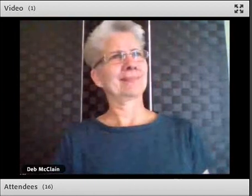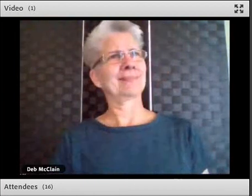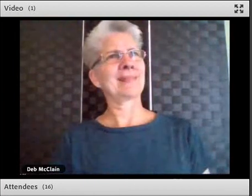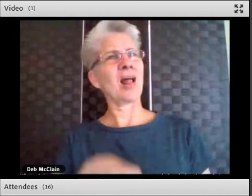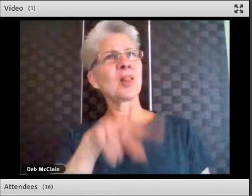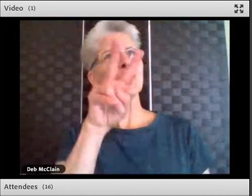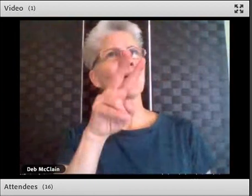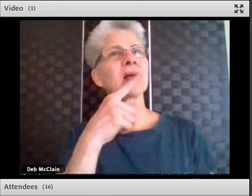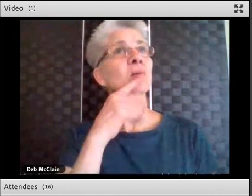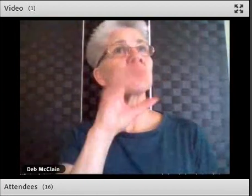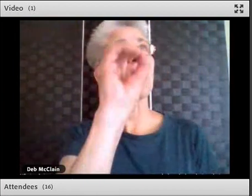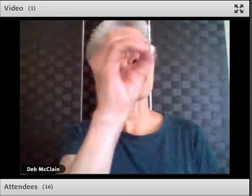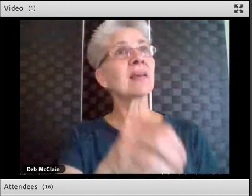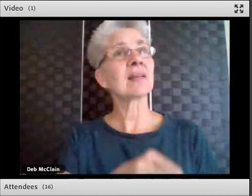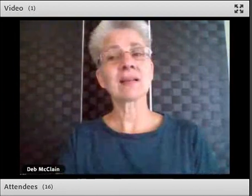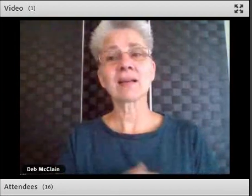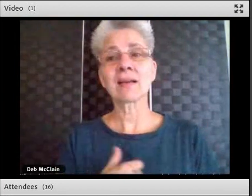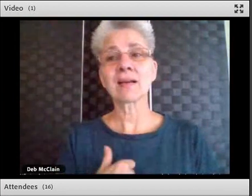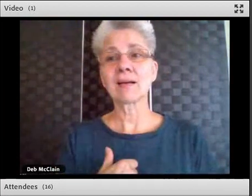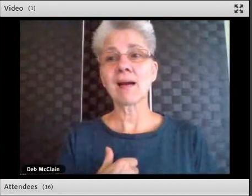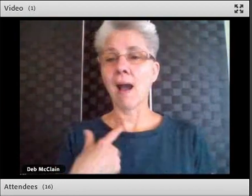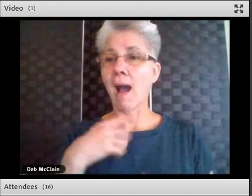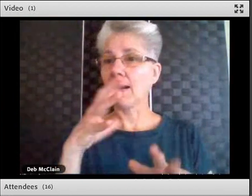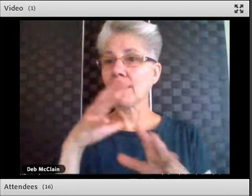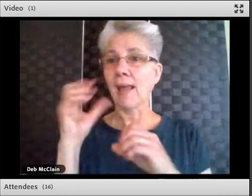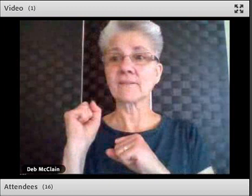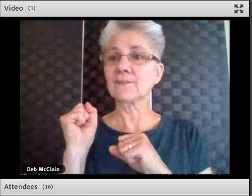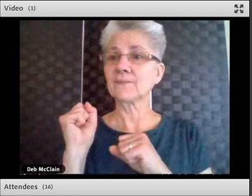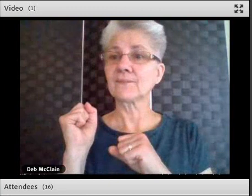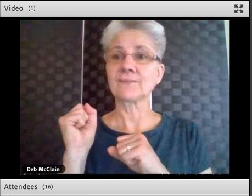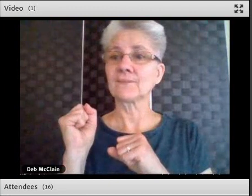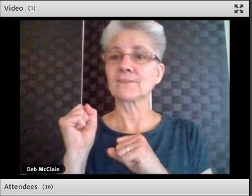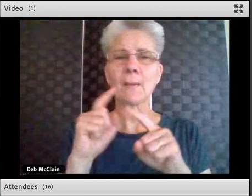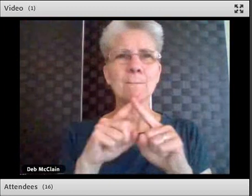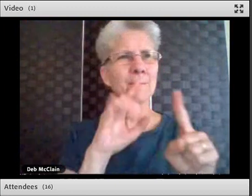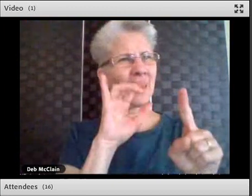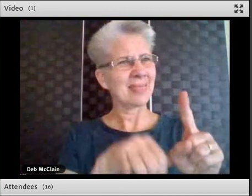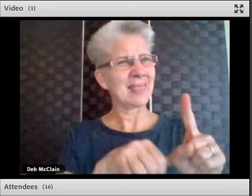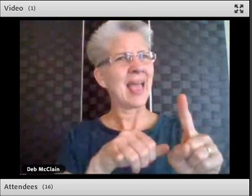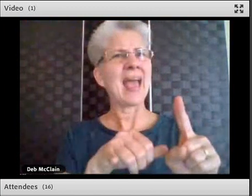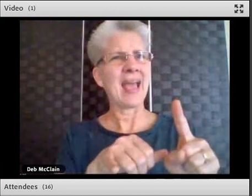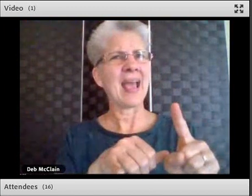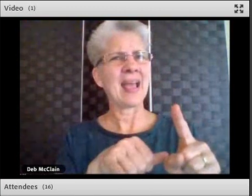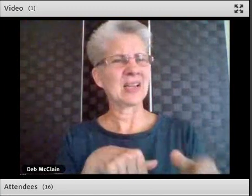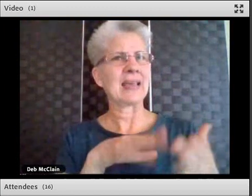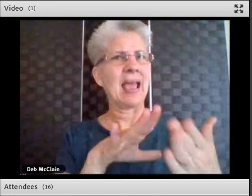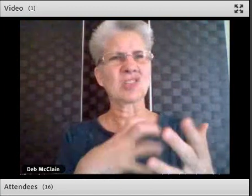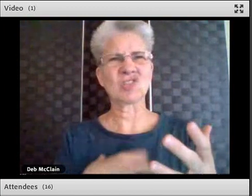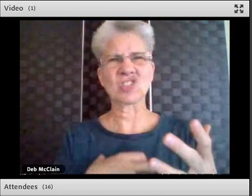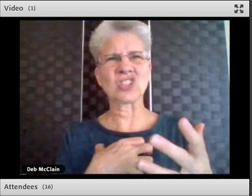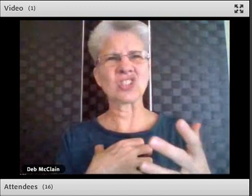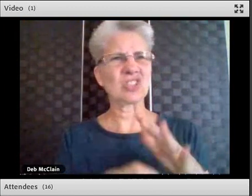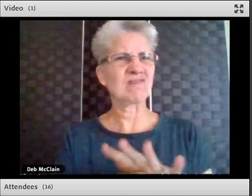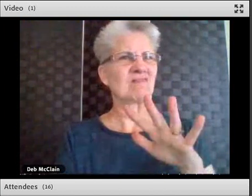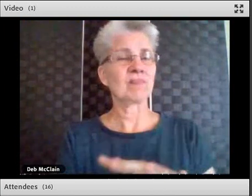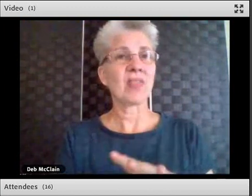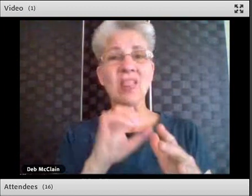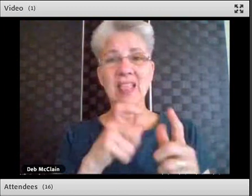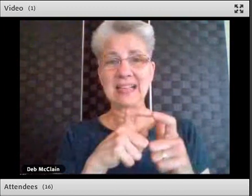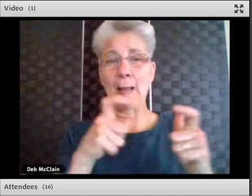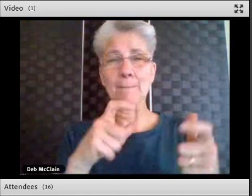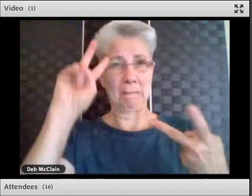at her and I told her nothing. And then I left. But those types of encounters make me mad because that's a